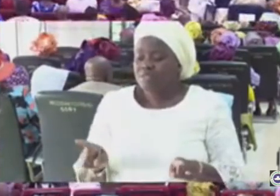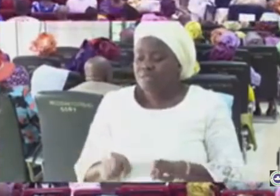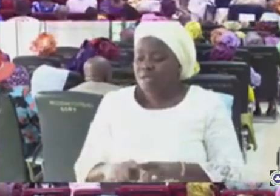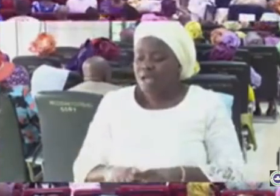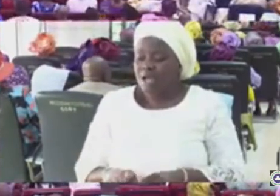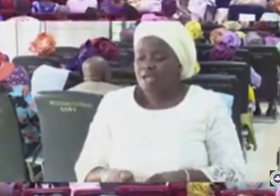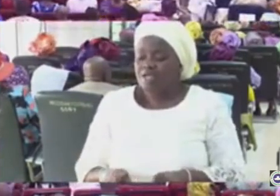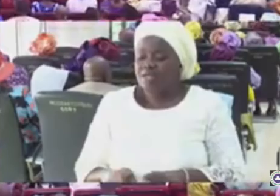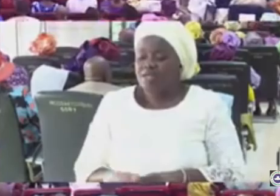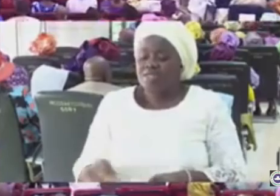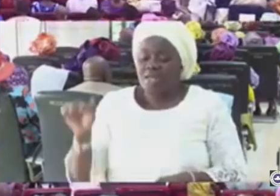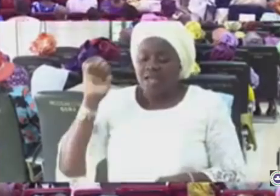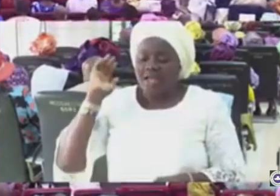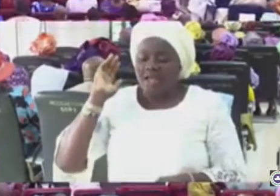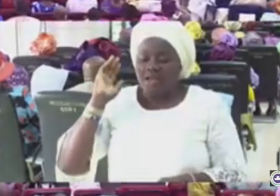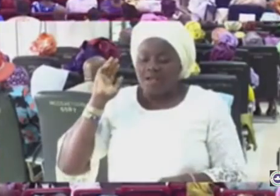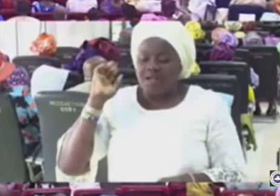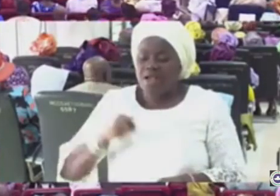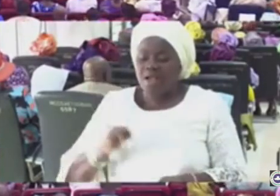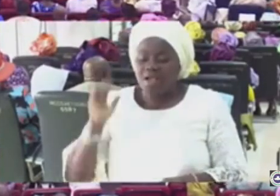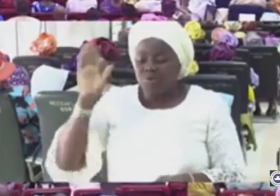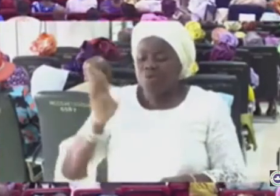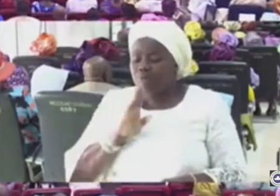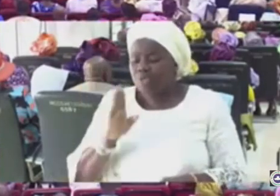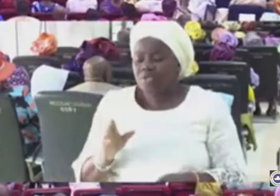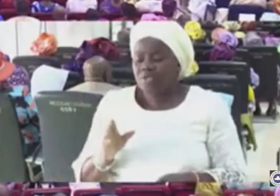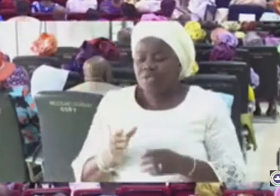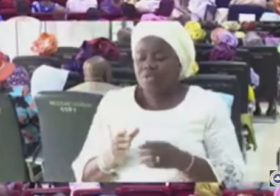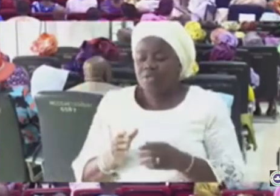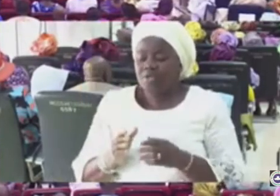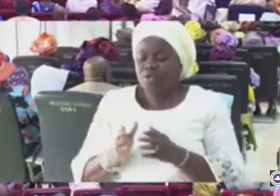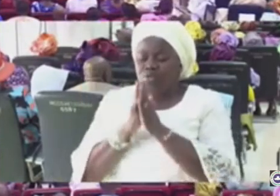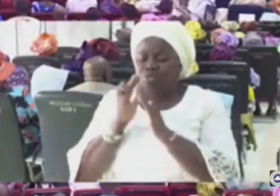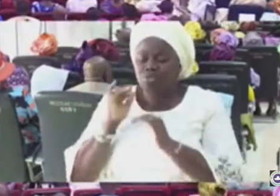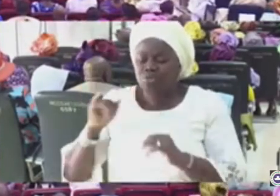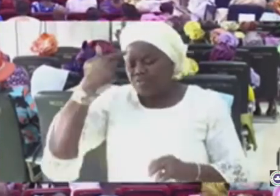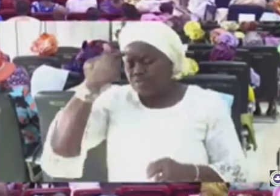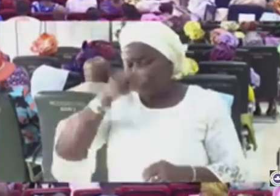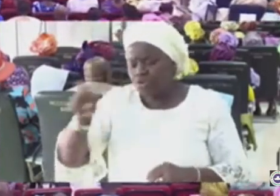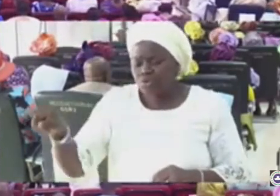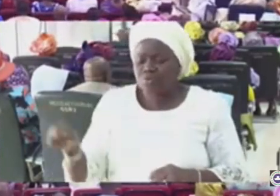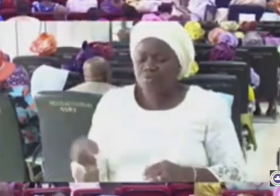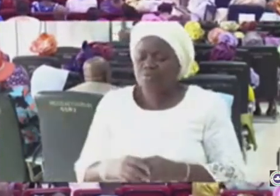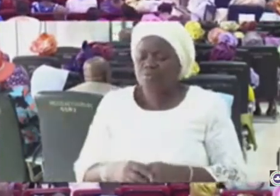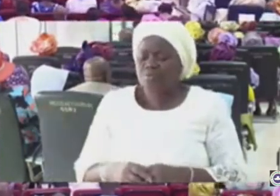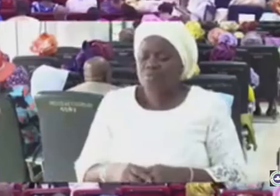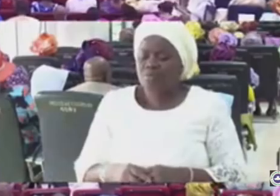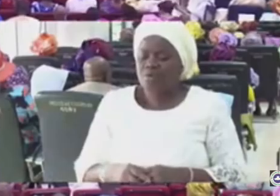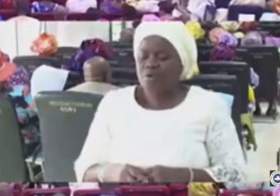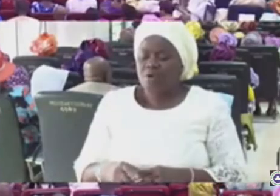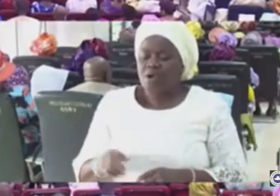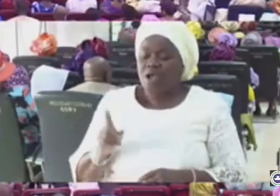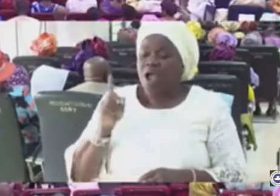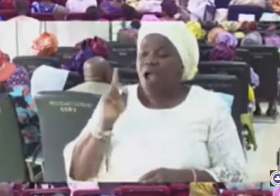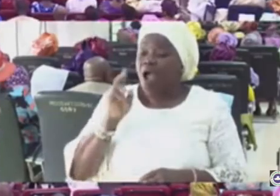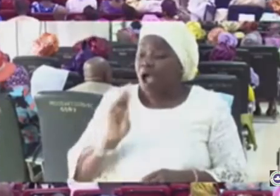that they can return the cast to you. Now the rest of us, are you ready to praise God?